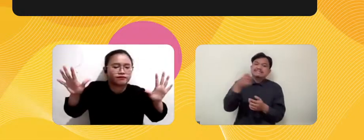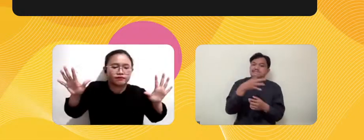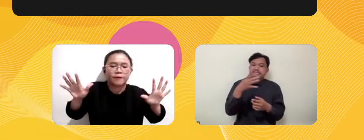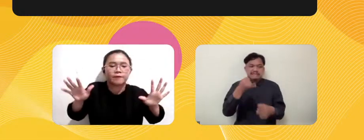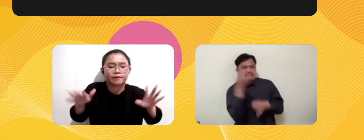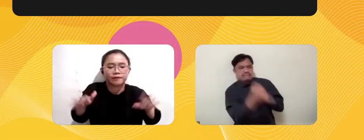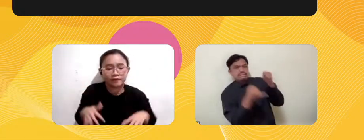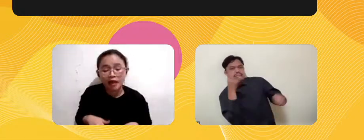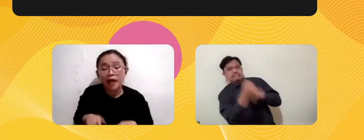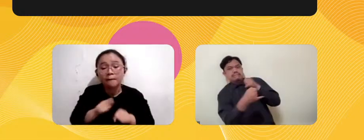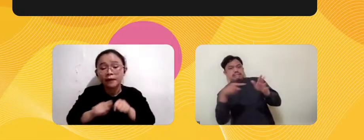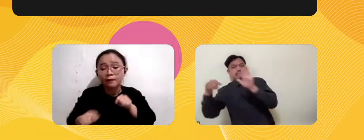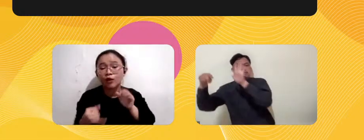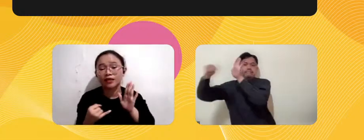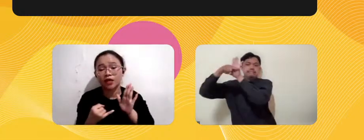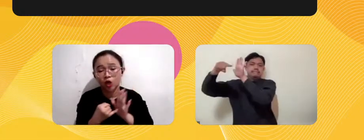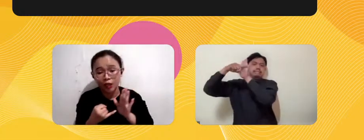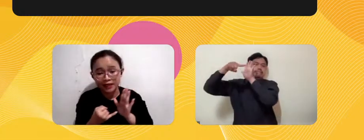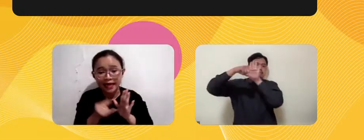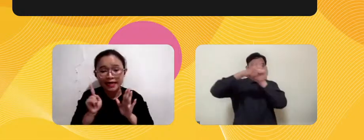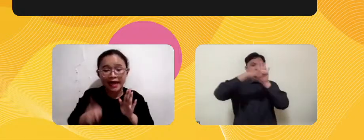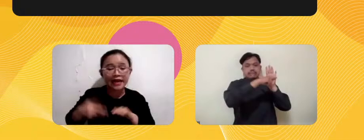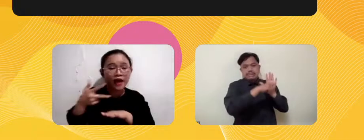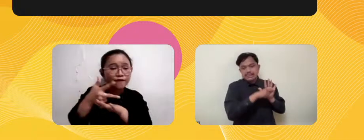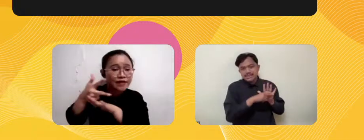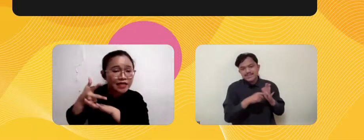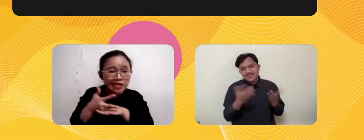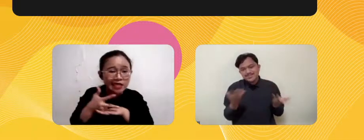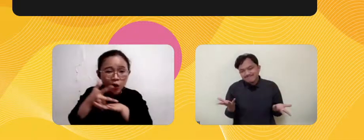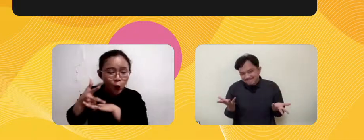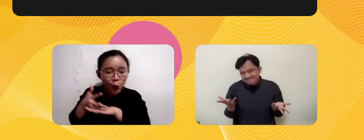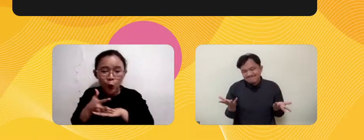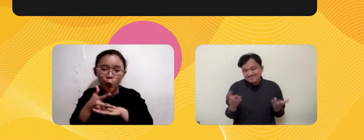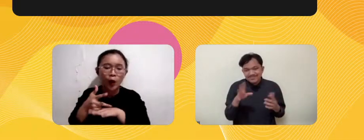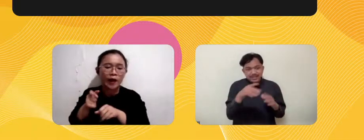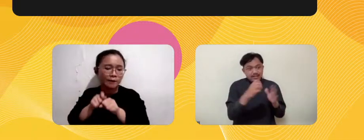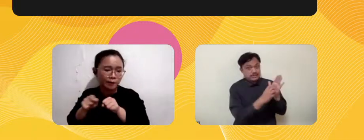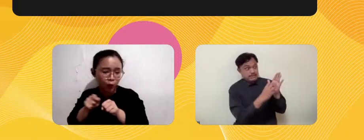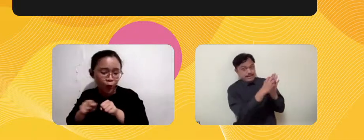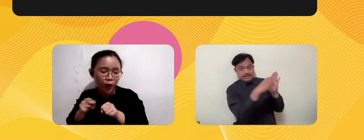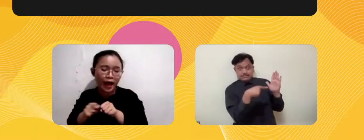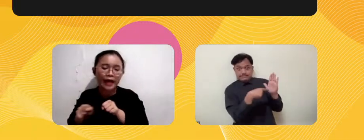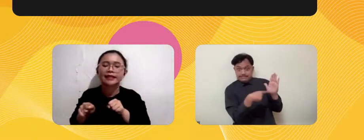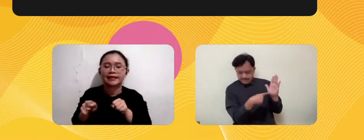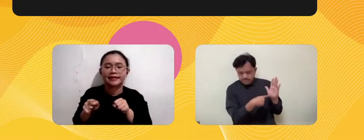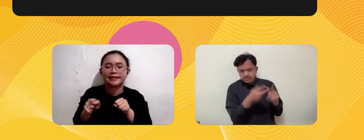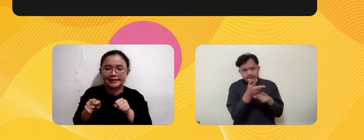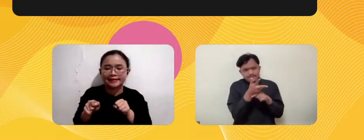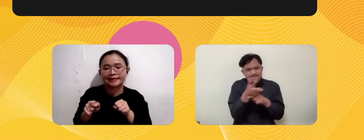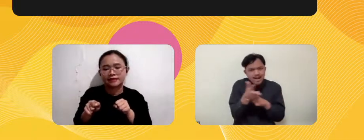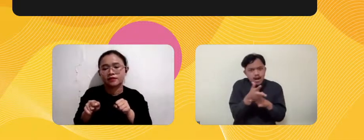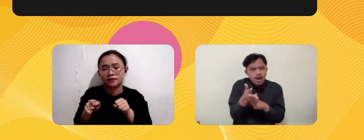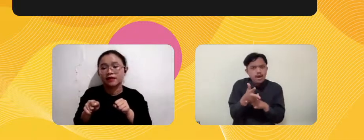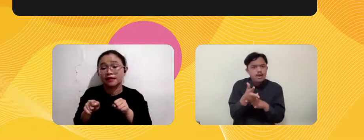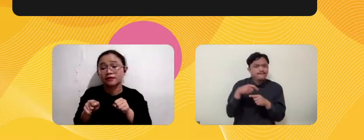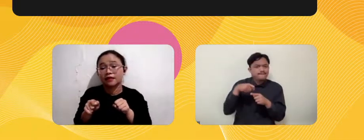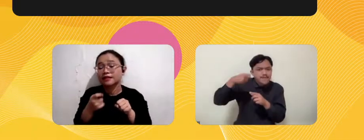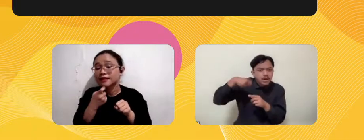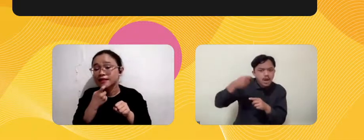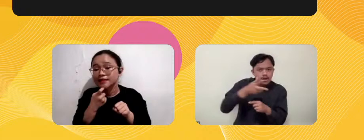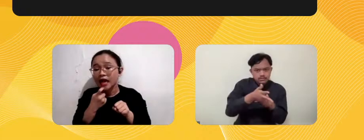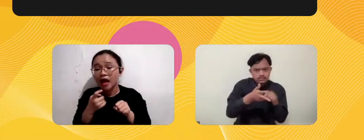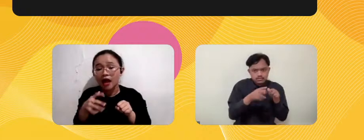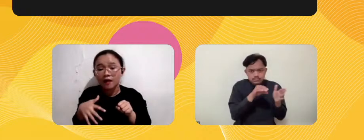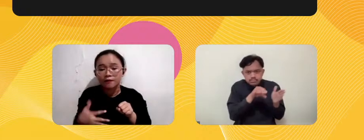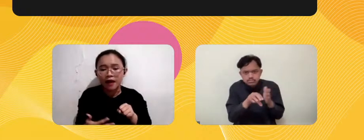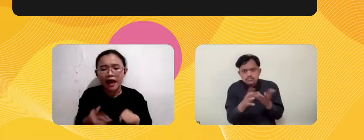content creators, especially video content creators, who create content around which shows that you can have